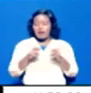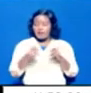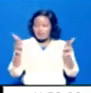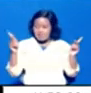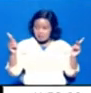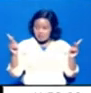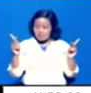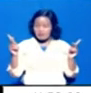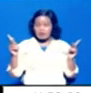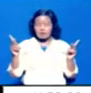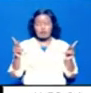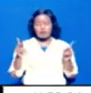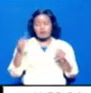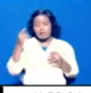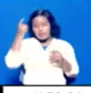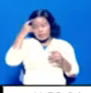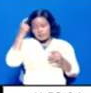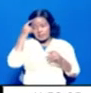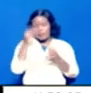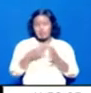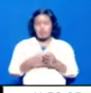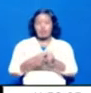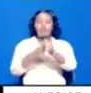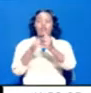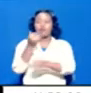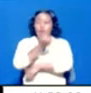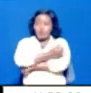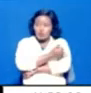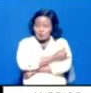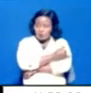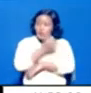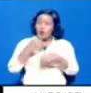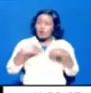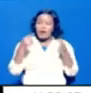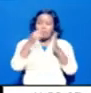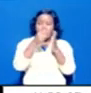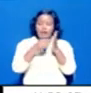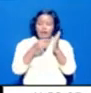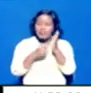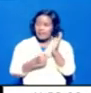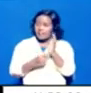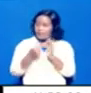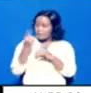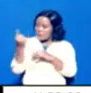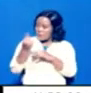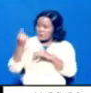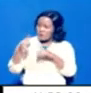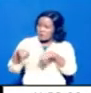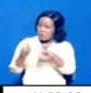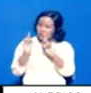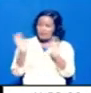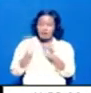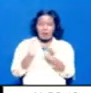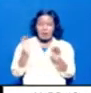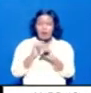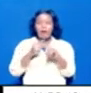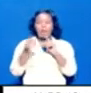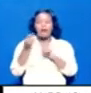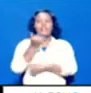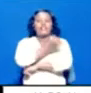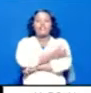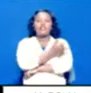head of an institution to set targets, not only for yourself, but for the institution that you are leading. And